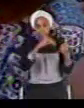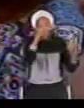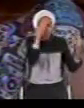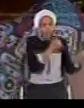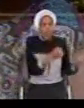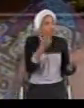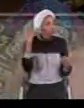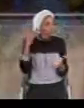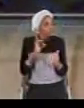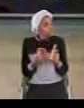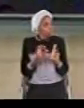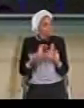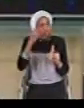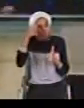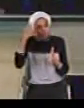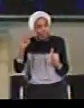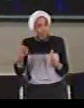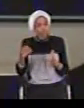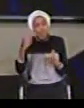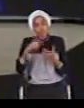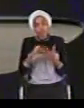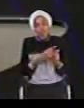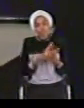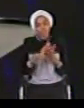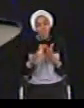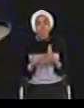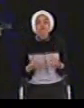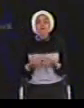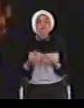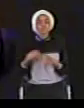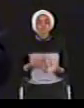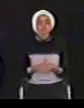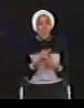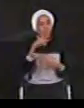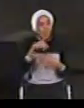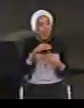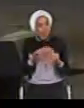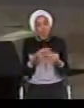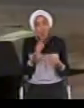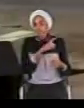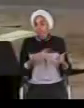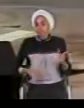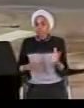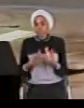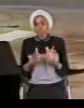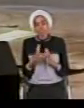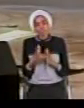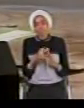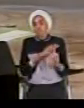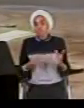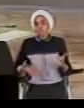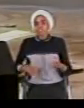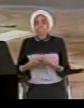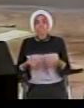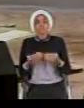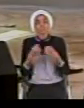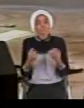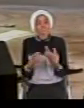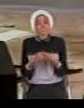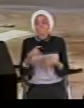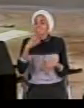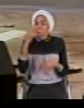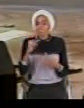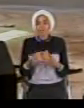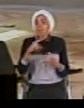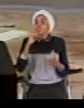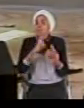for righteousness. And as we believe in the Lord Jesus Christ, even today, it says for us also, to